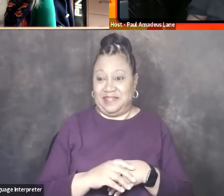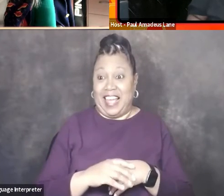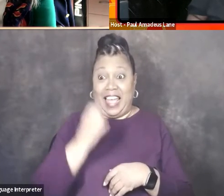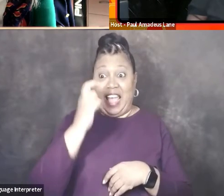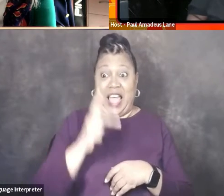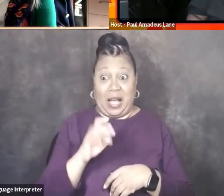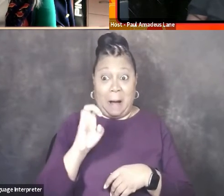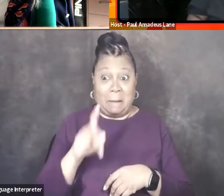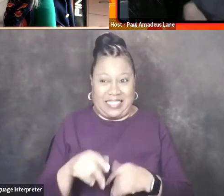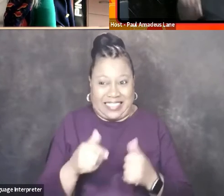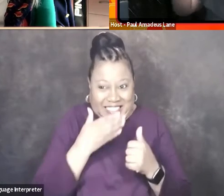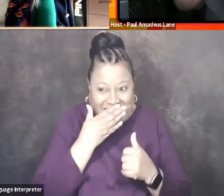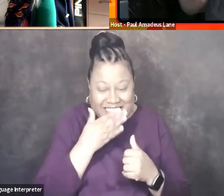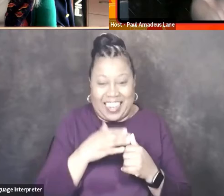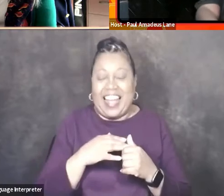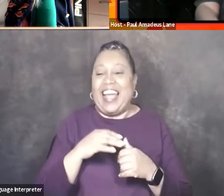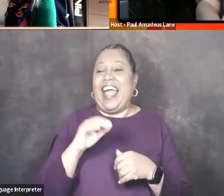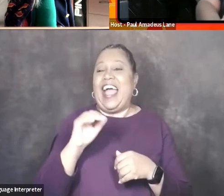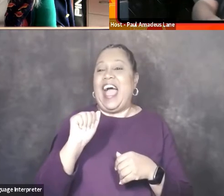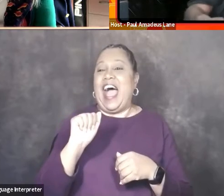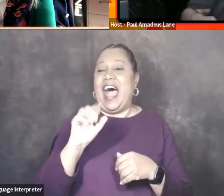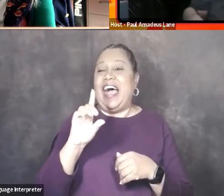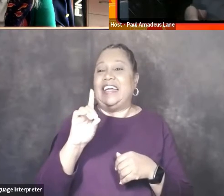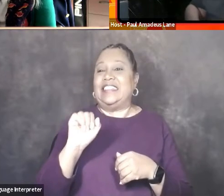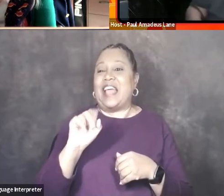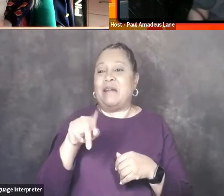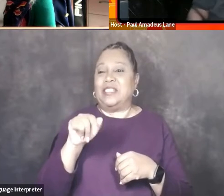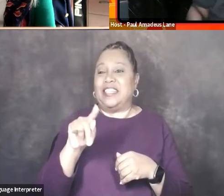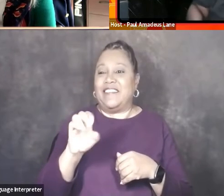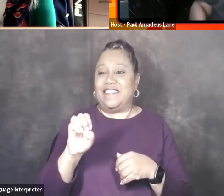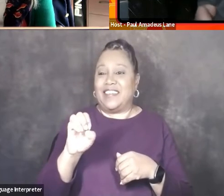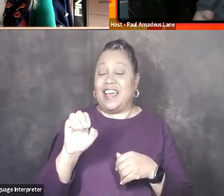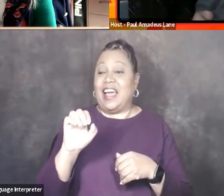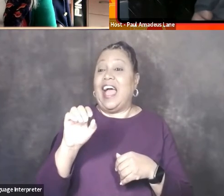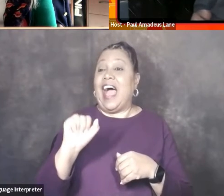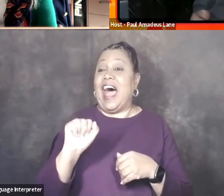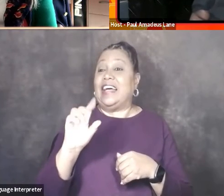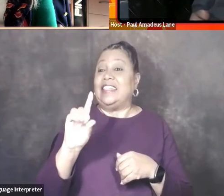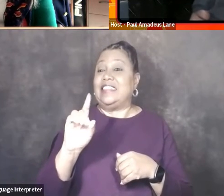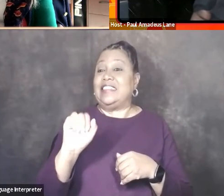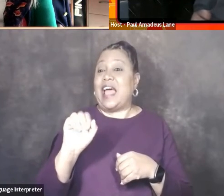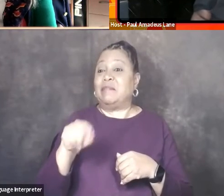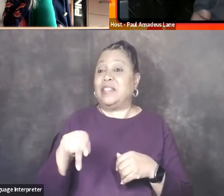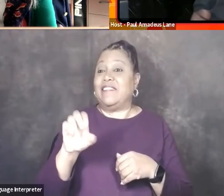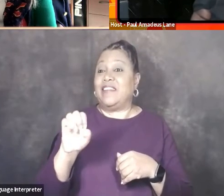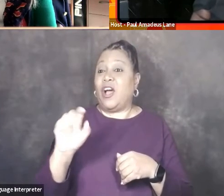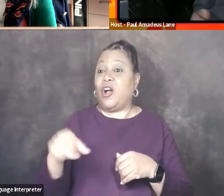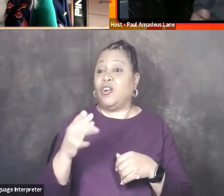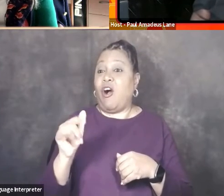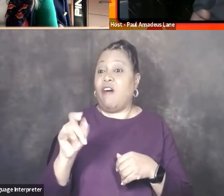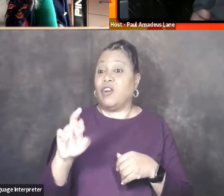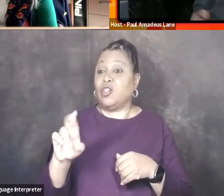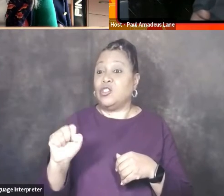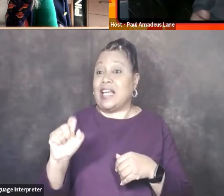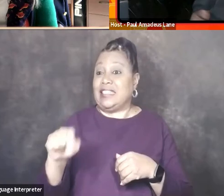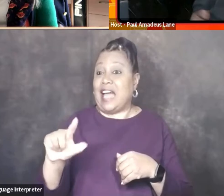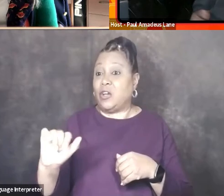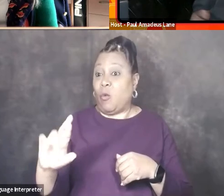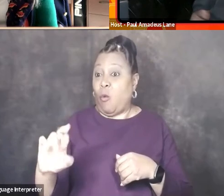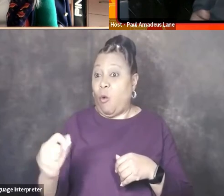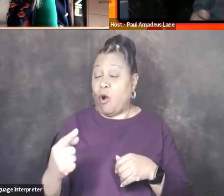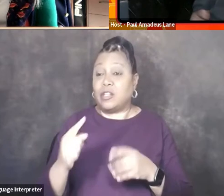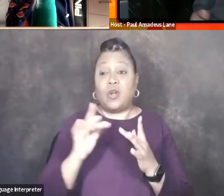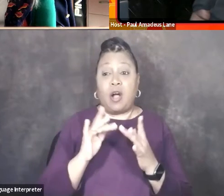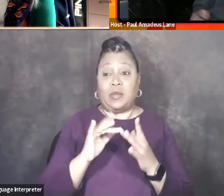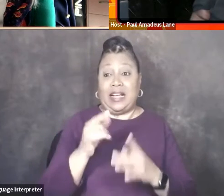hiccup. It's adaptive golf. It's adaptivegolfers.org. You can also reach me